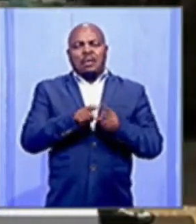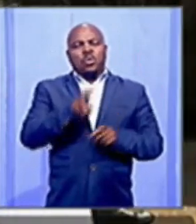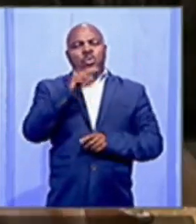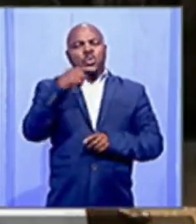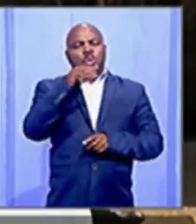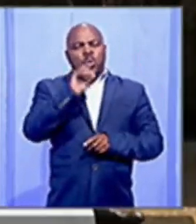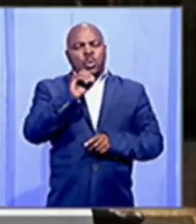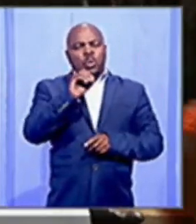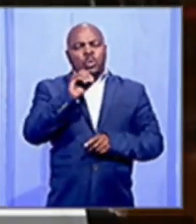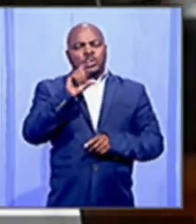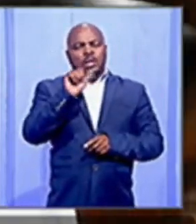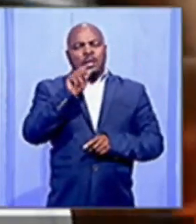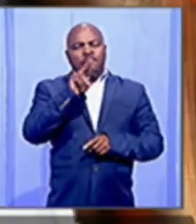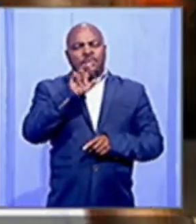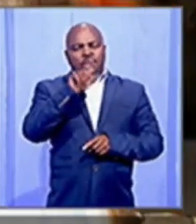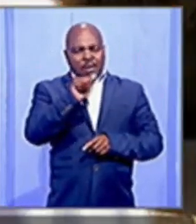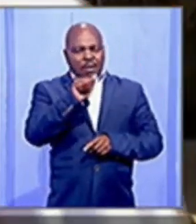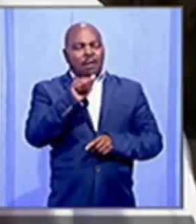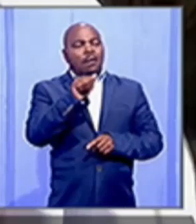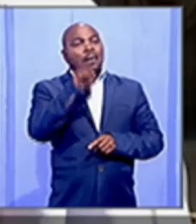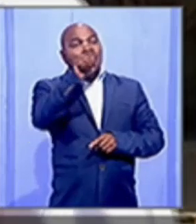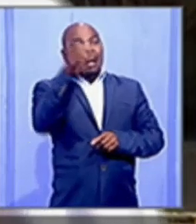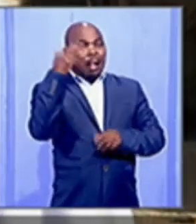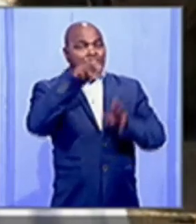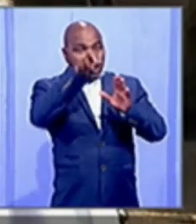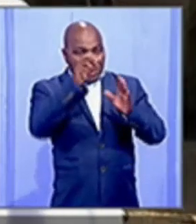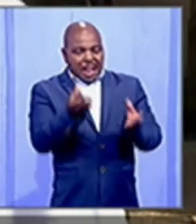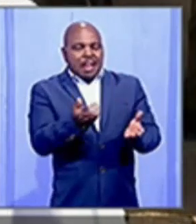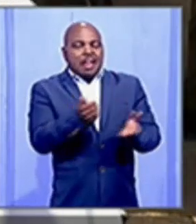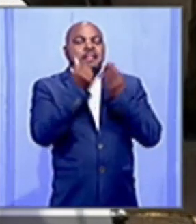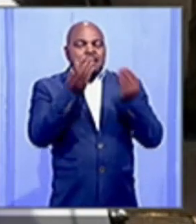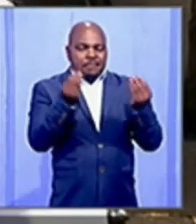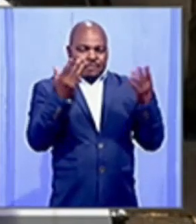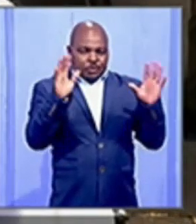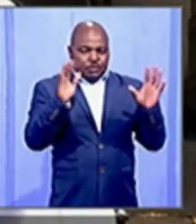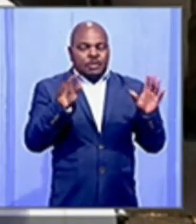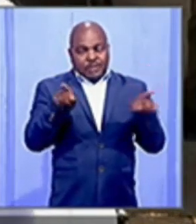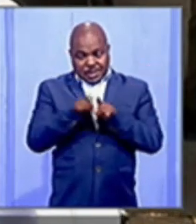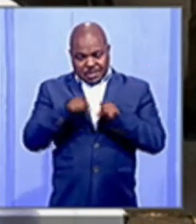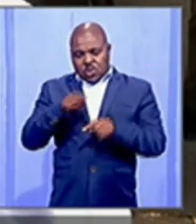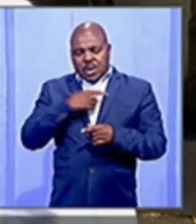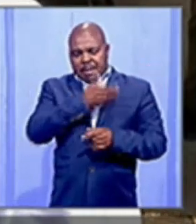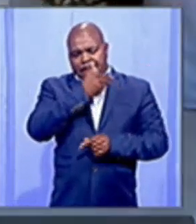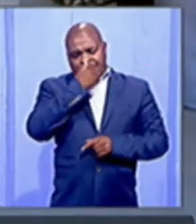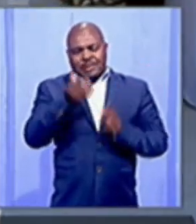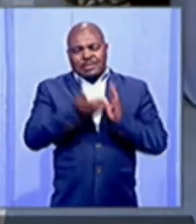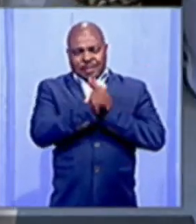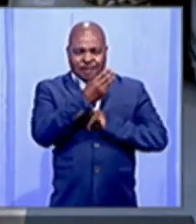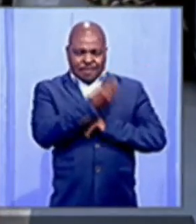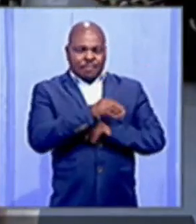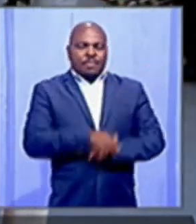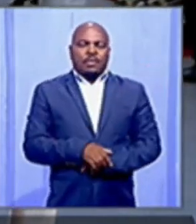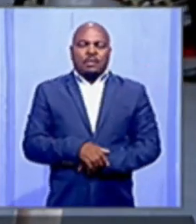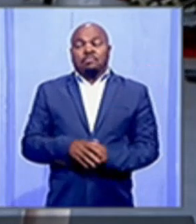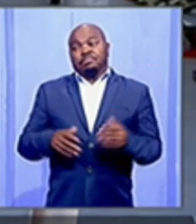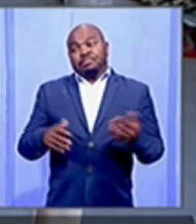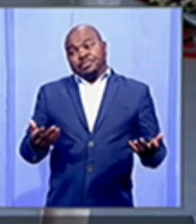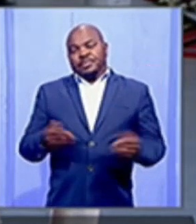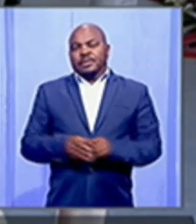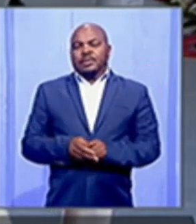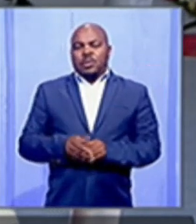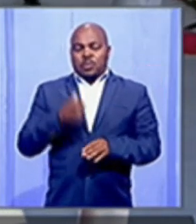Yugoslavia and the disappeared in Argentina. So we really have, I think, the best available skills on our team. Le fa go ntse jalo,